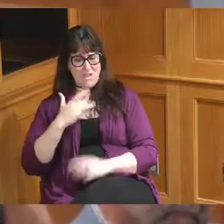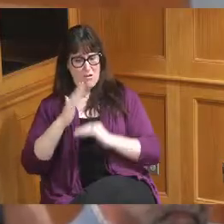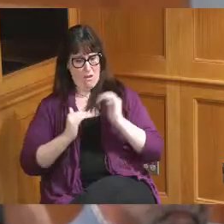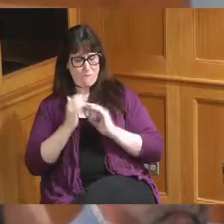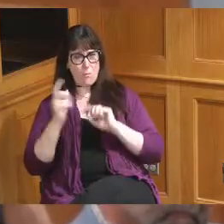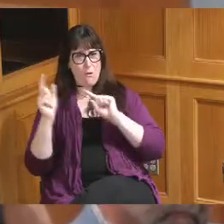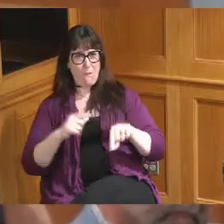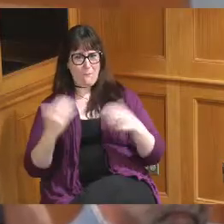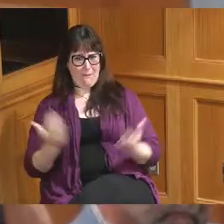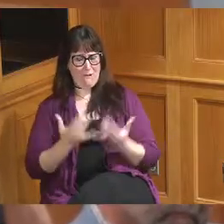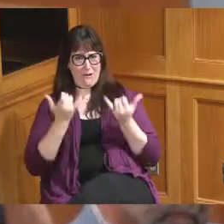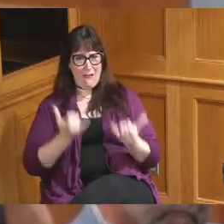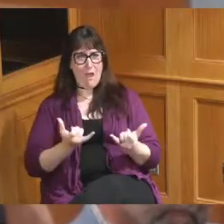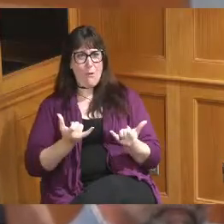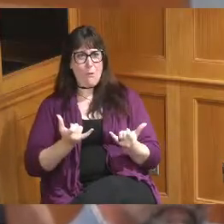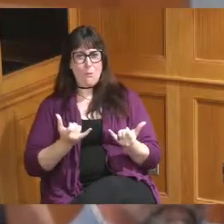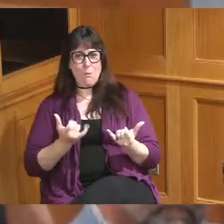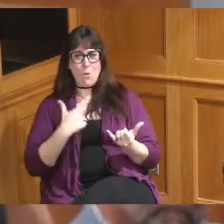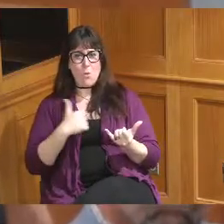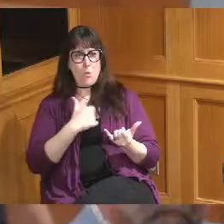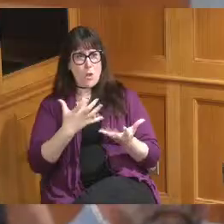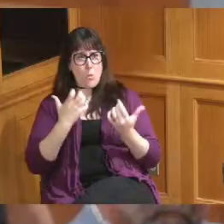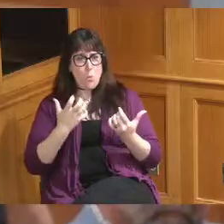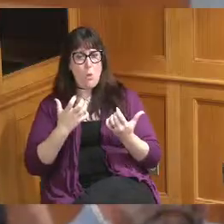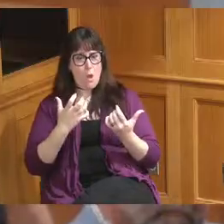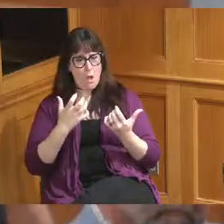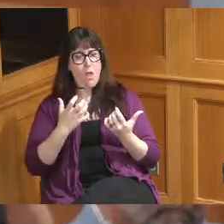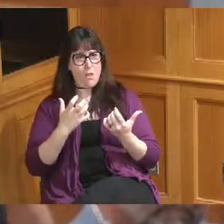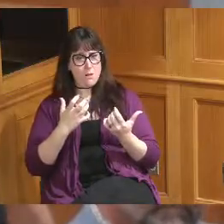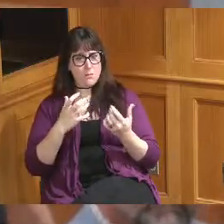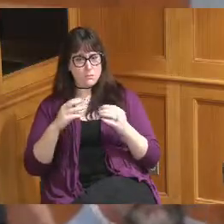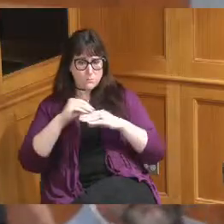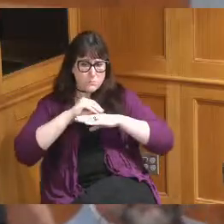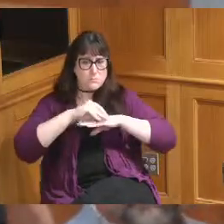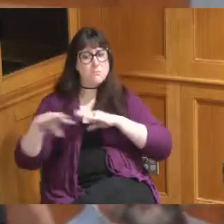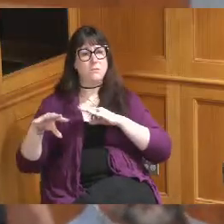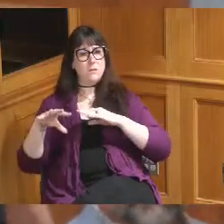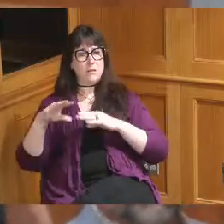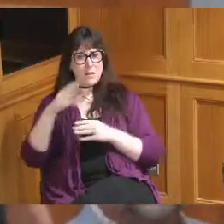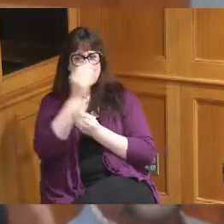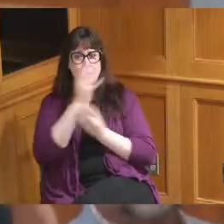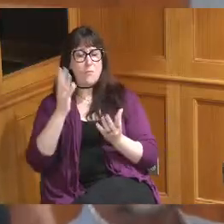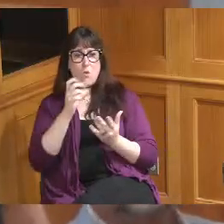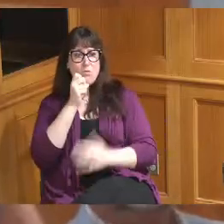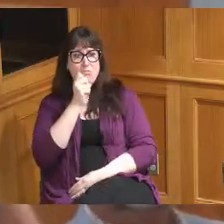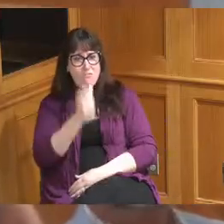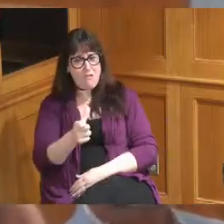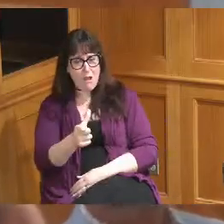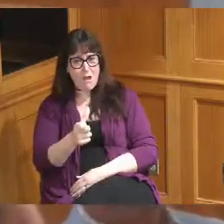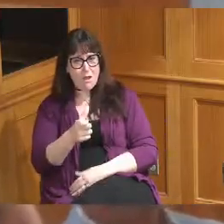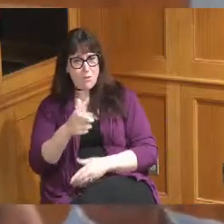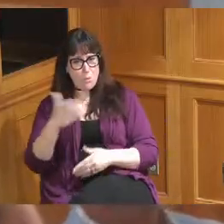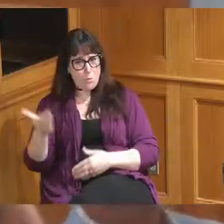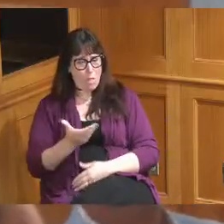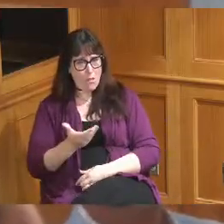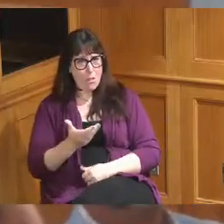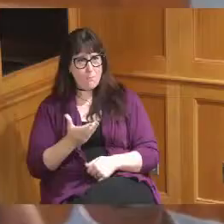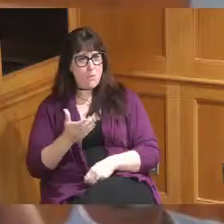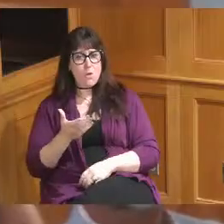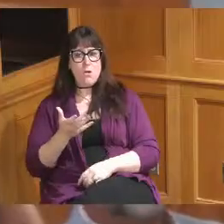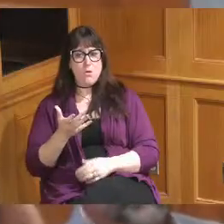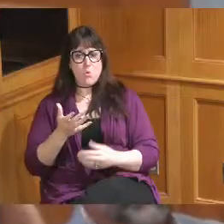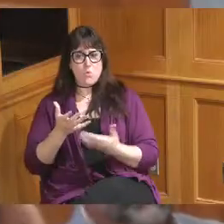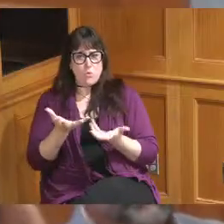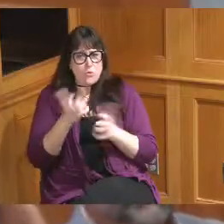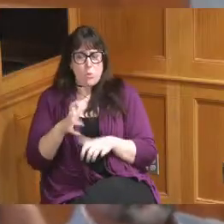We wanted to make it hot piece, which we all feel. We know is true. That's the feelings that we want. We won't want them to feel comfortable here. That's not how